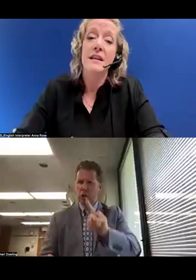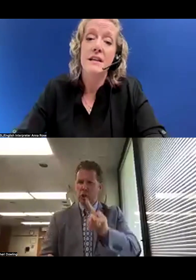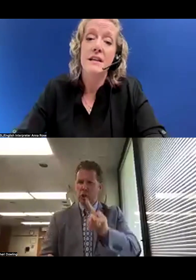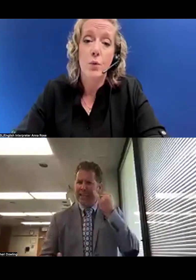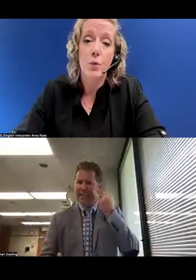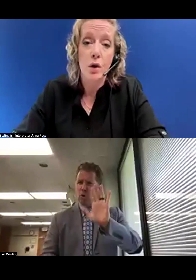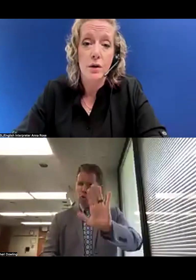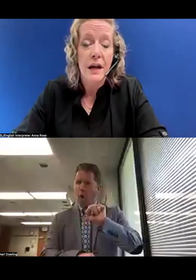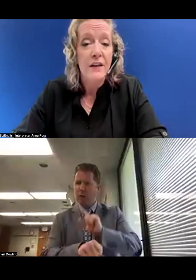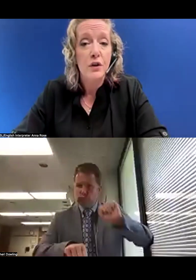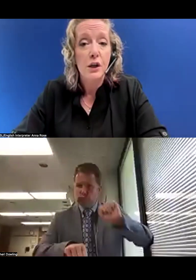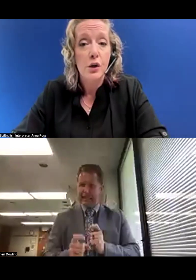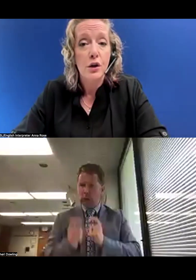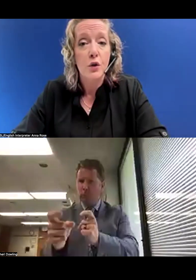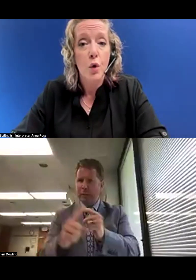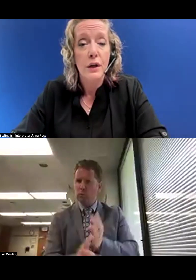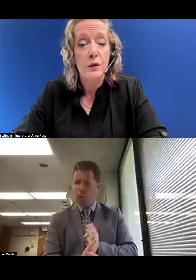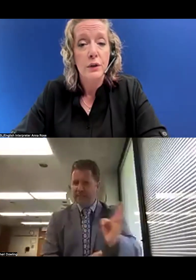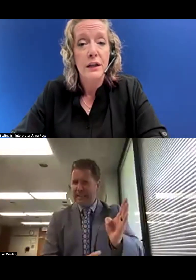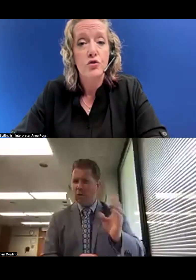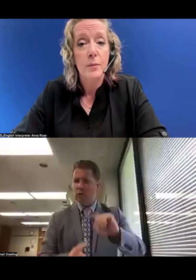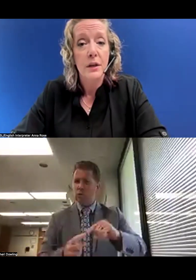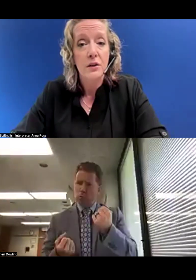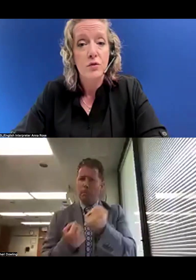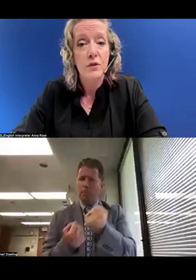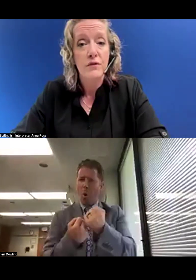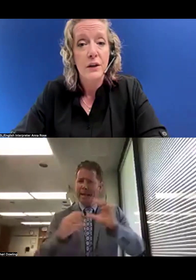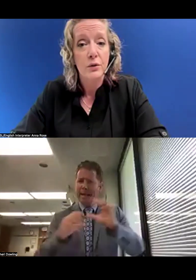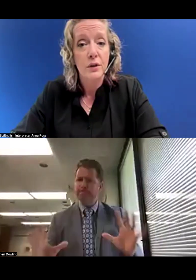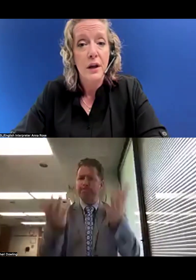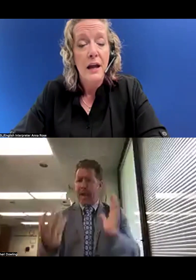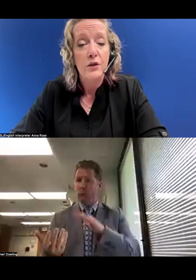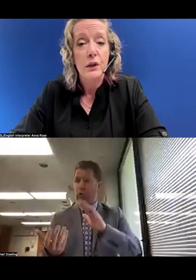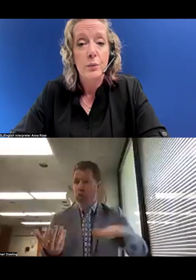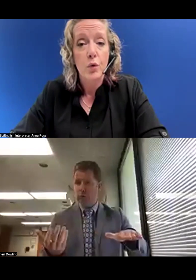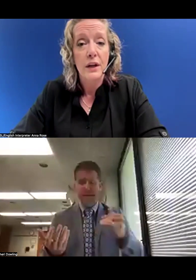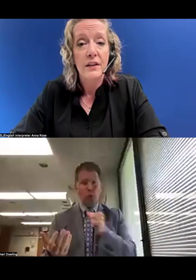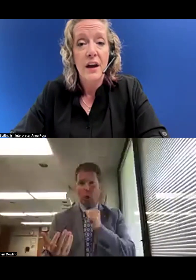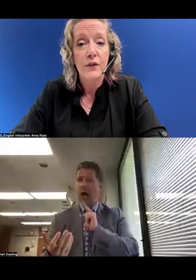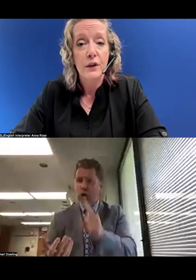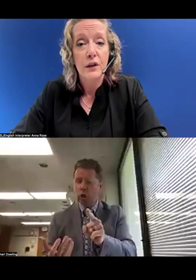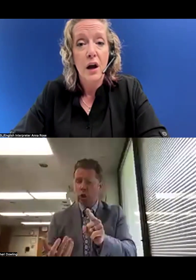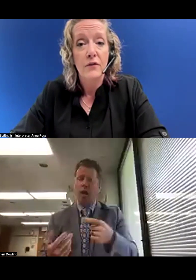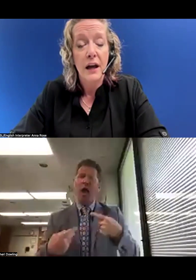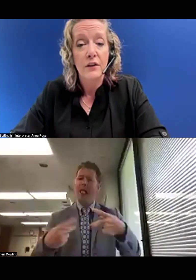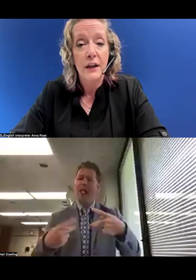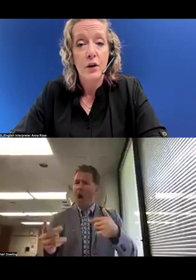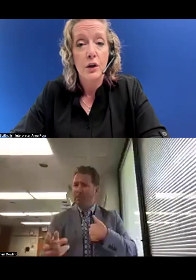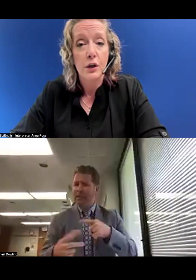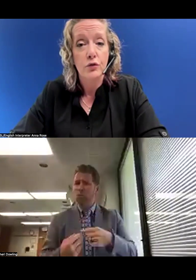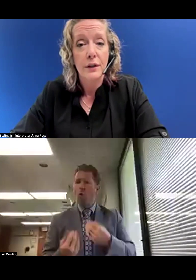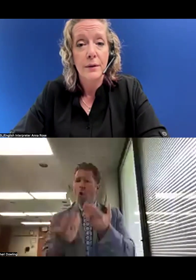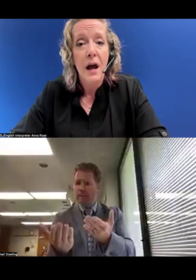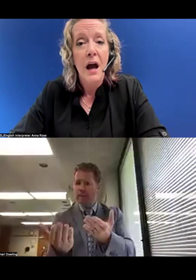work, if you're not sure if your work is really contributing to the field and to supporting the efforts of elevating